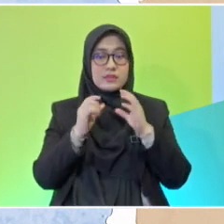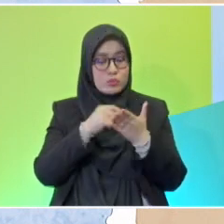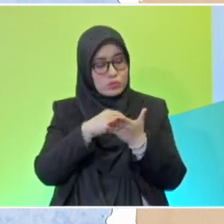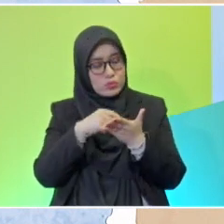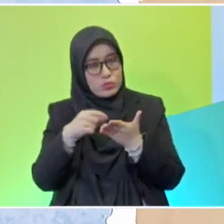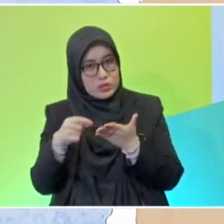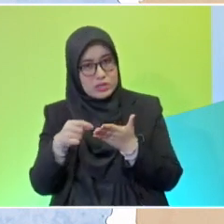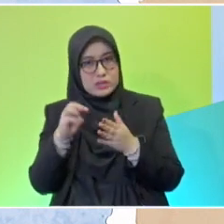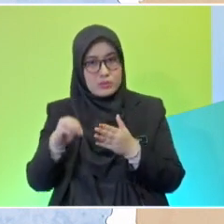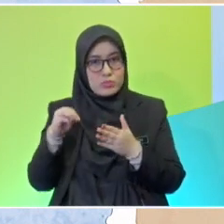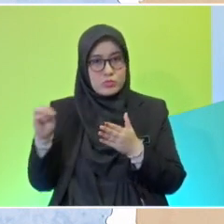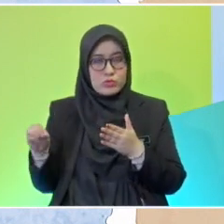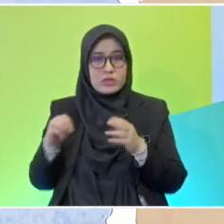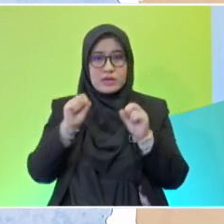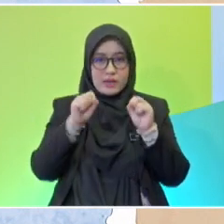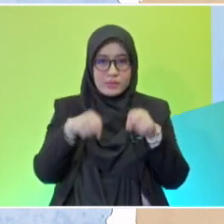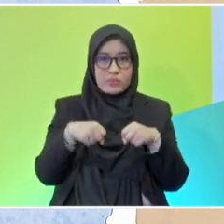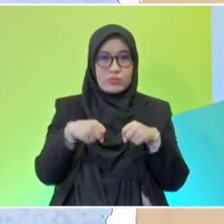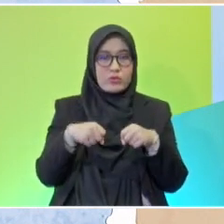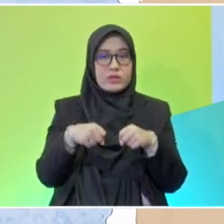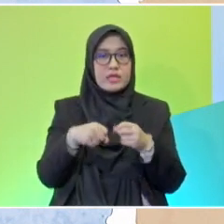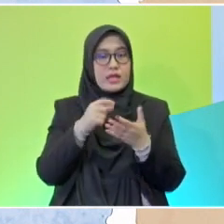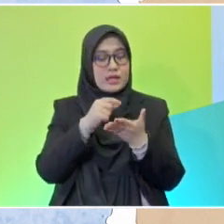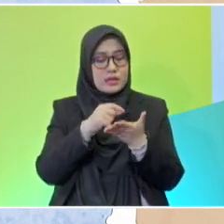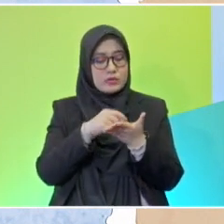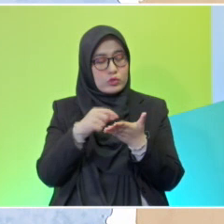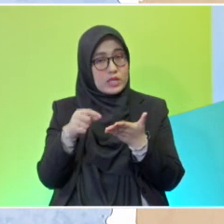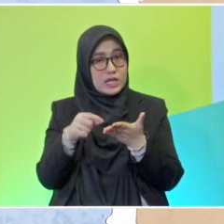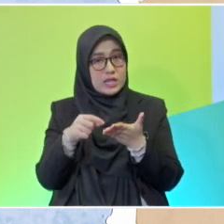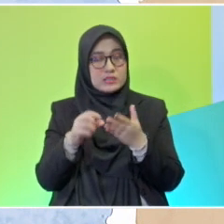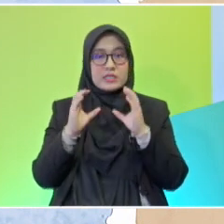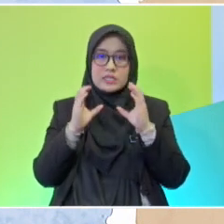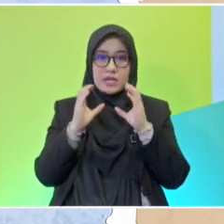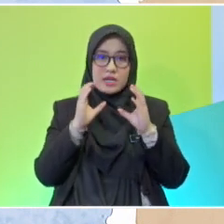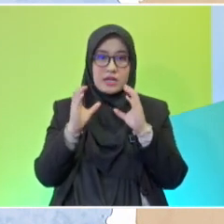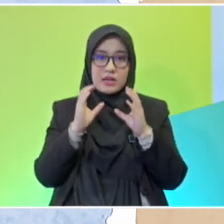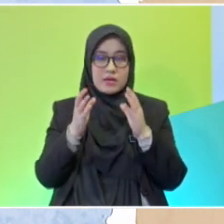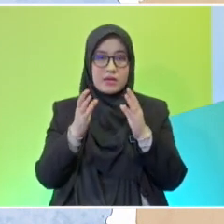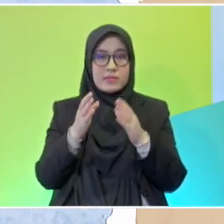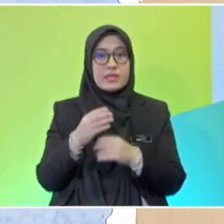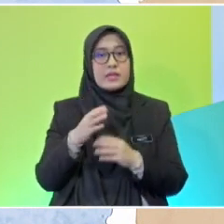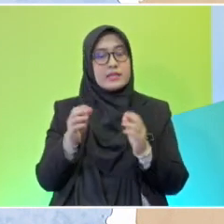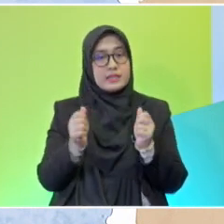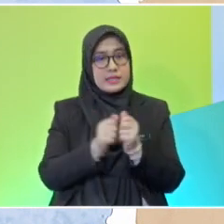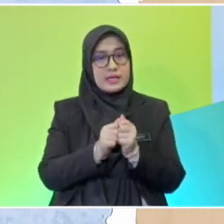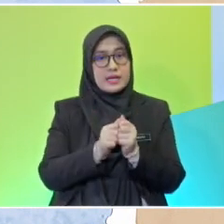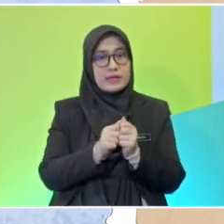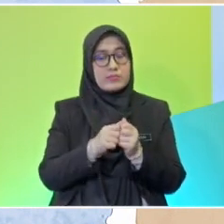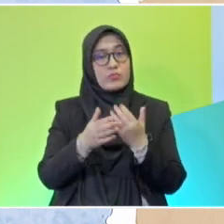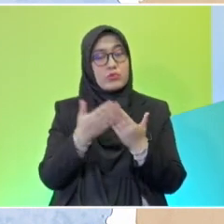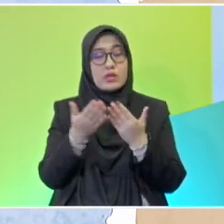to understand information by taking down notes, or he made a mind map, he listened to the text, he